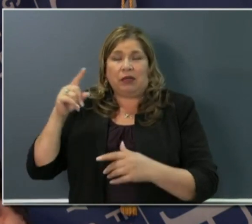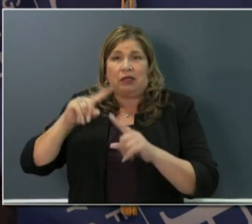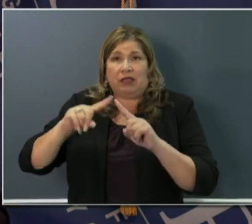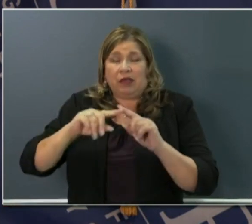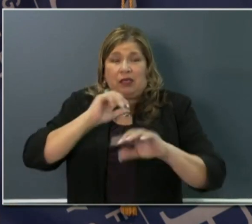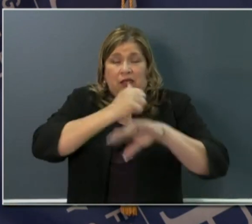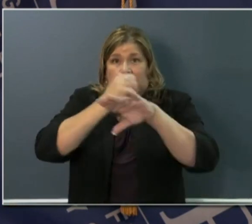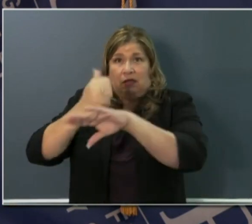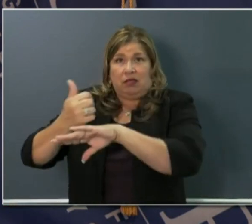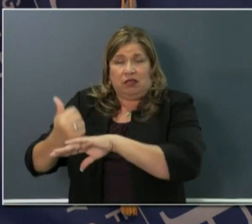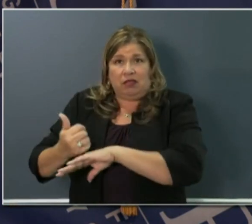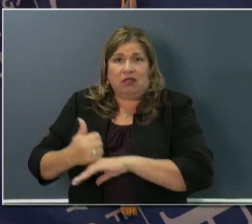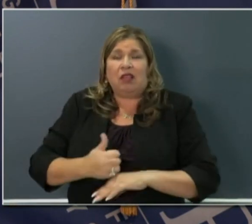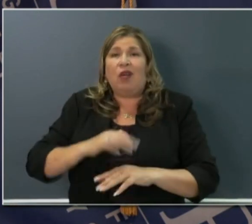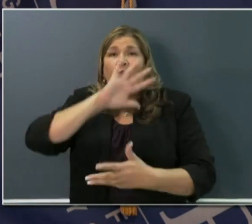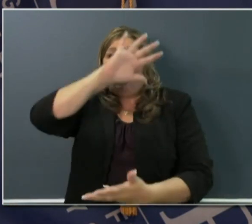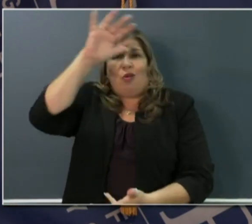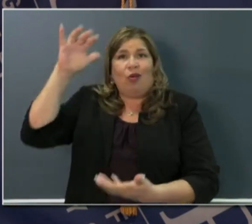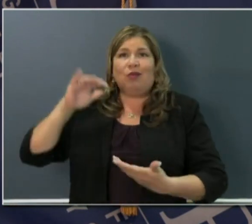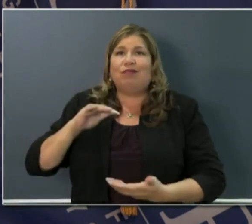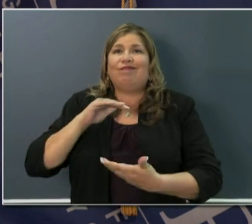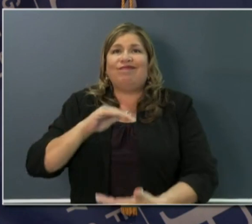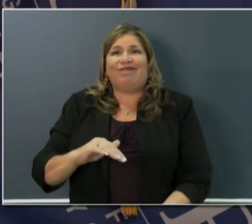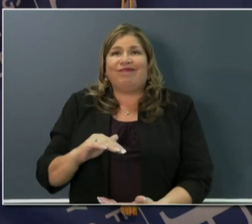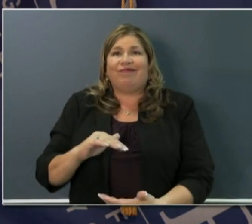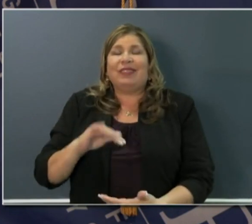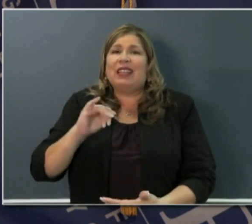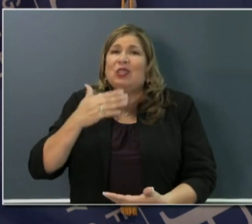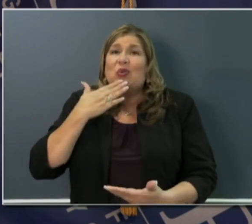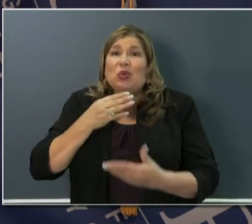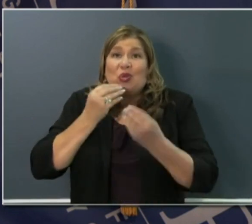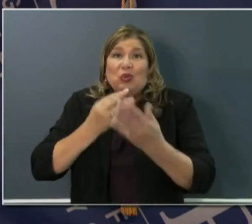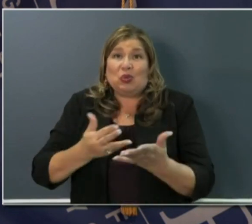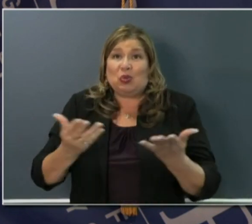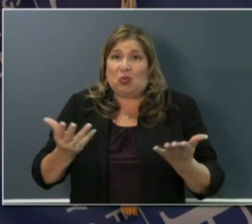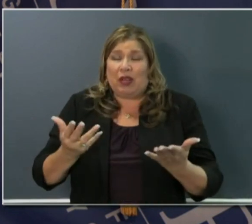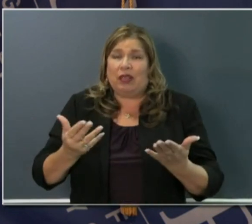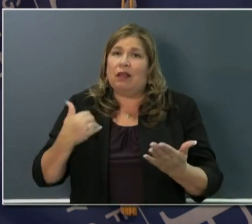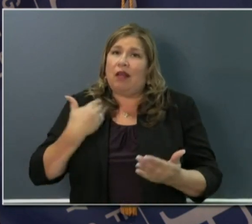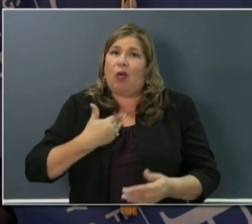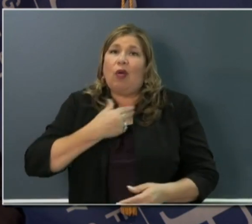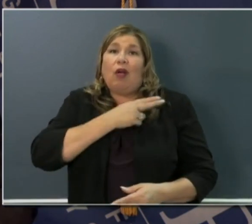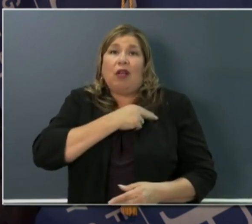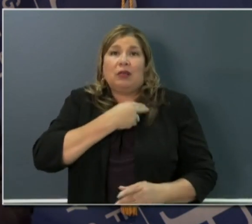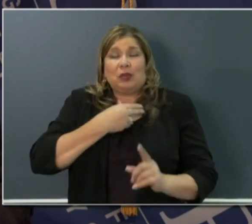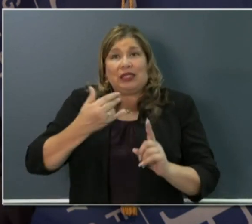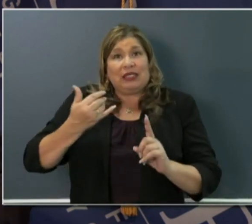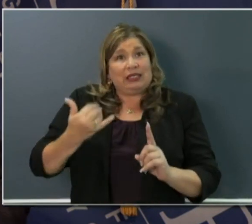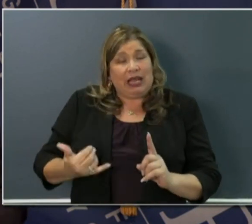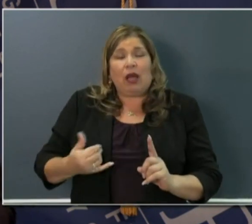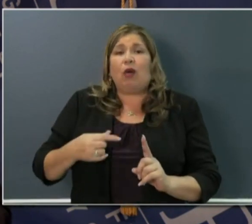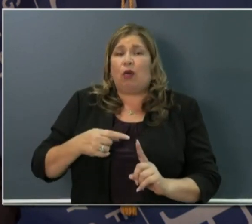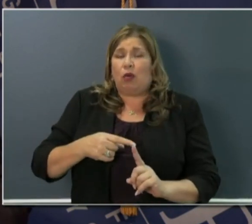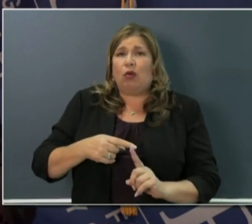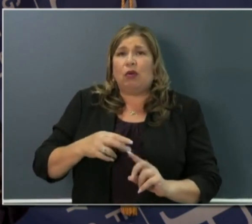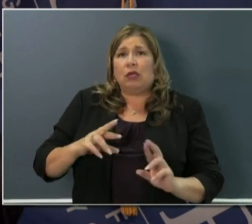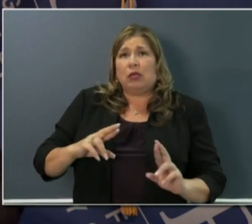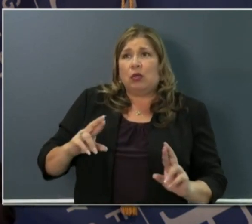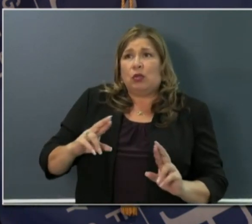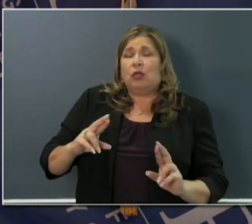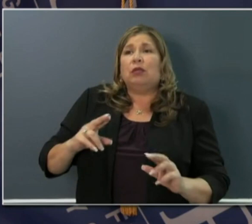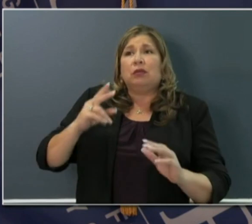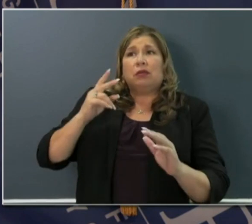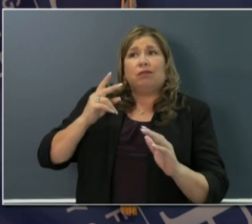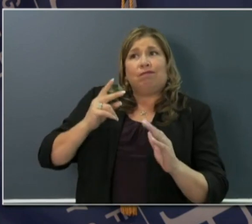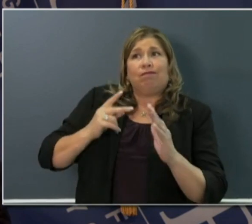that are being packaged. And here's the good news. Our hospitals right now are in better position to meet a week or two